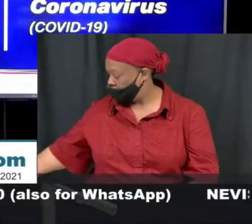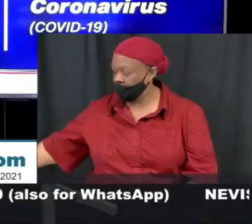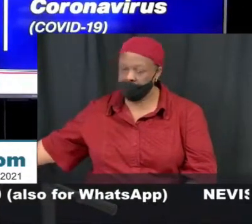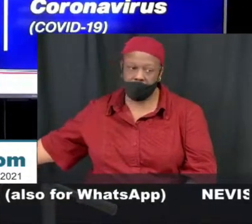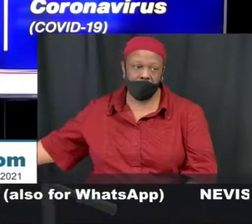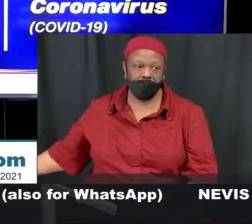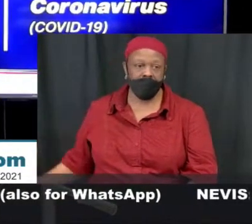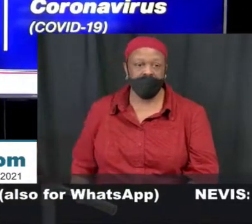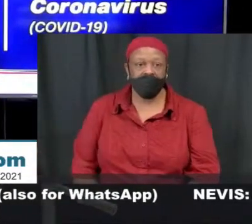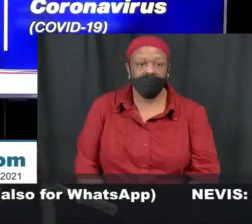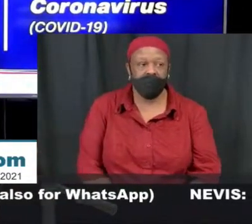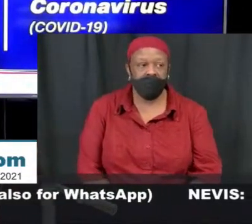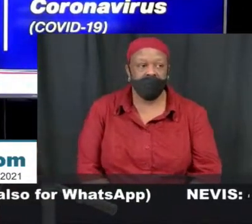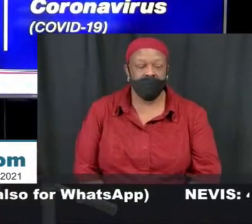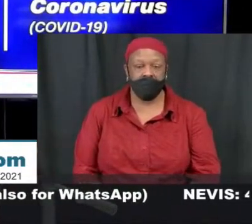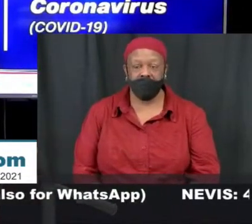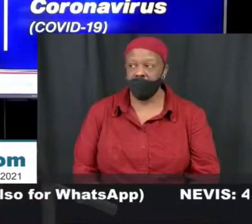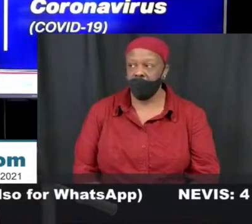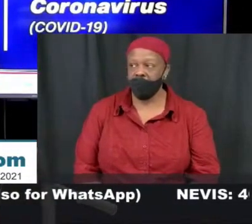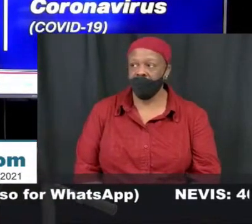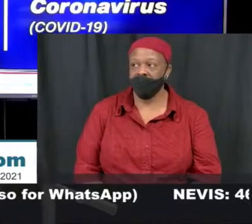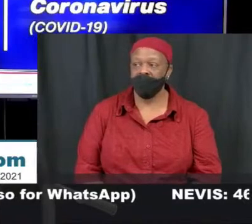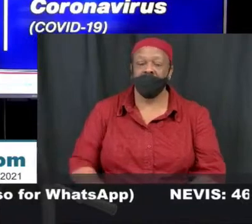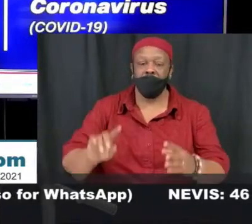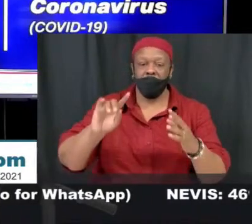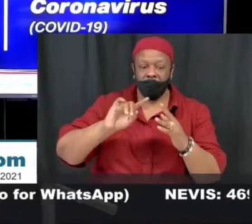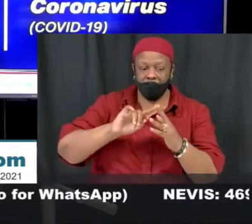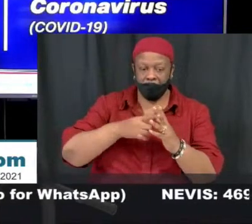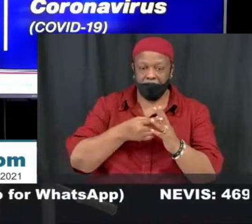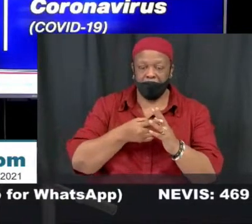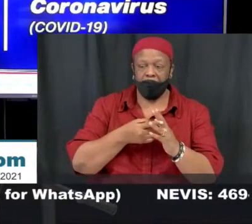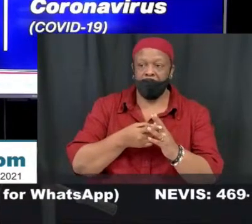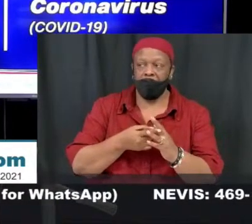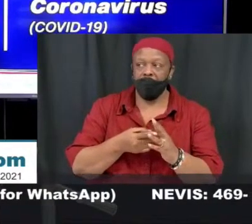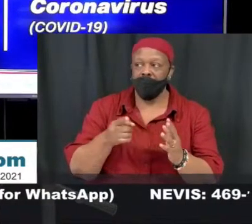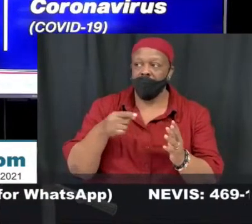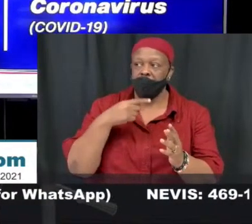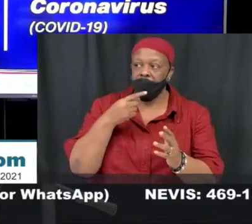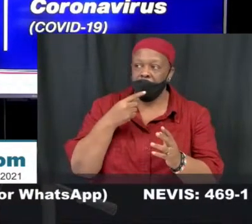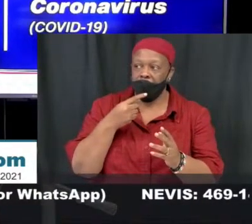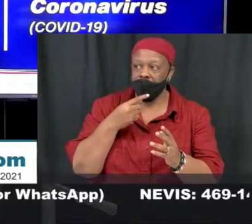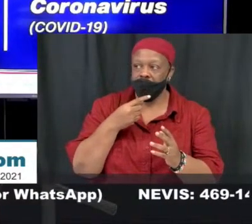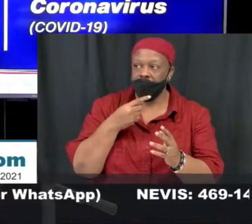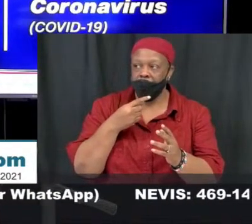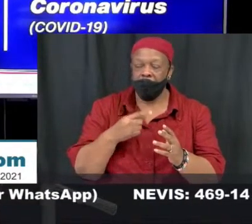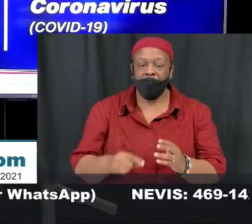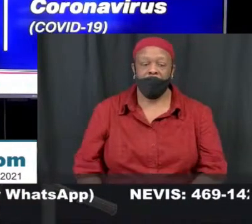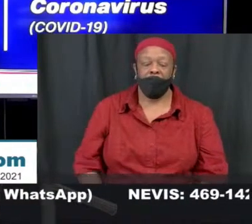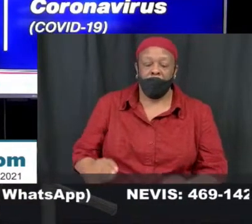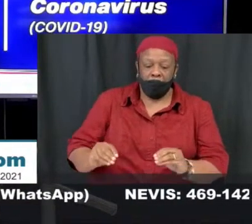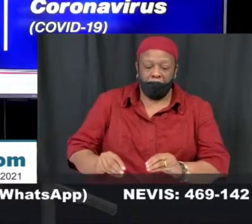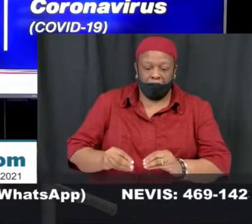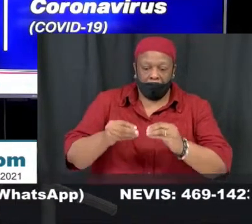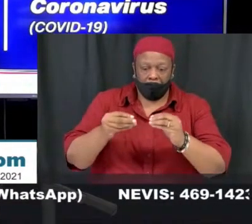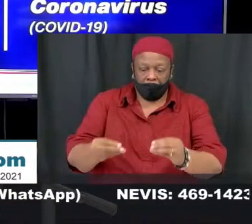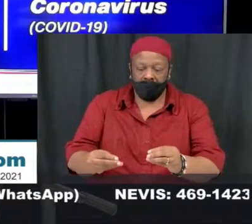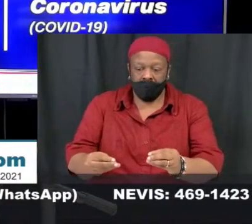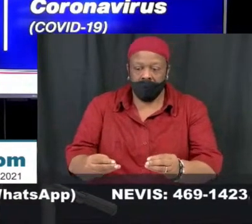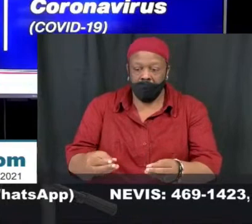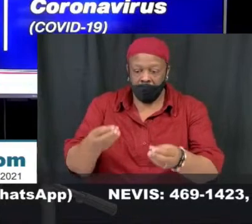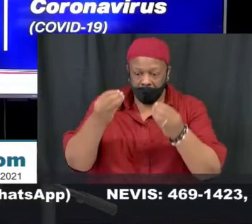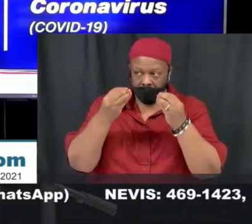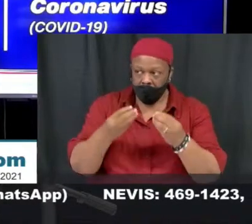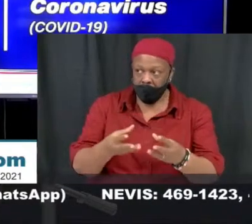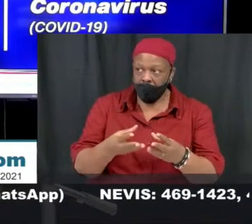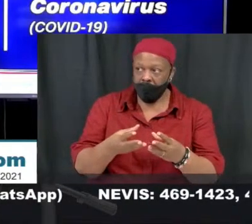Thank you, Leslie. I begin my presentation by stating, given the facts, our people will rise